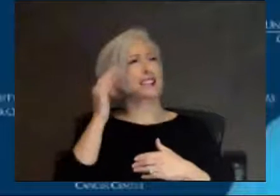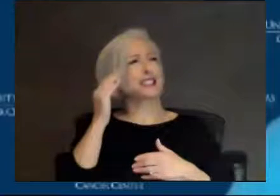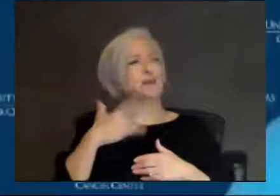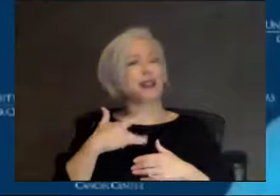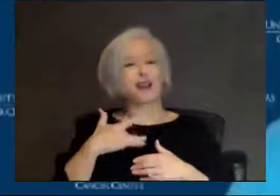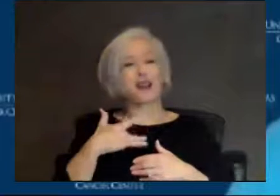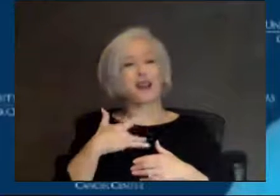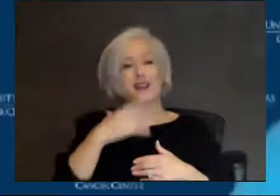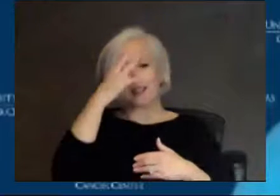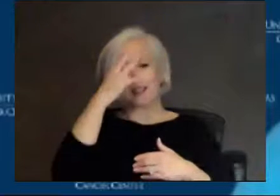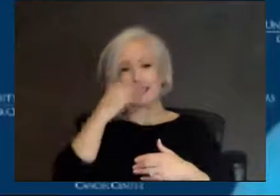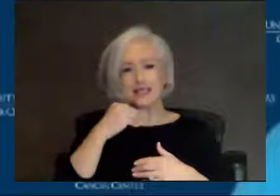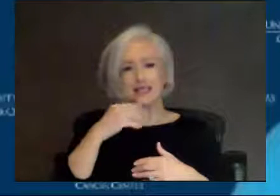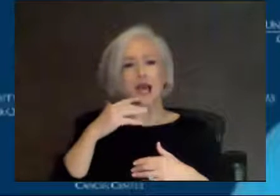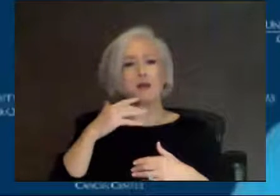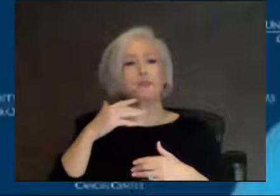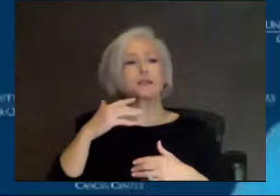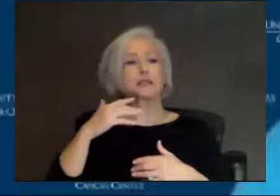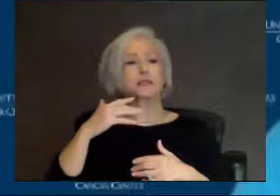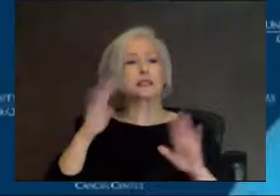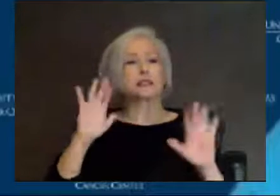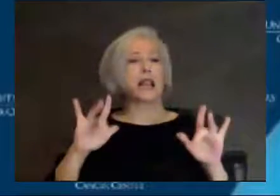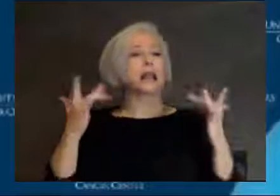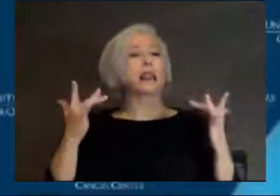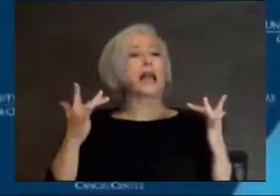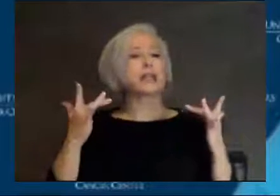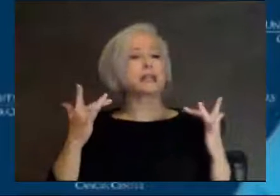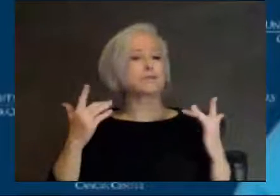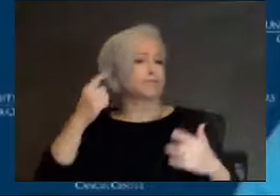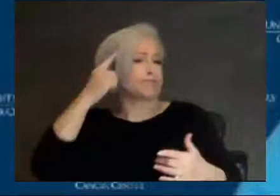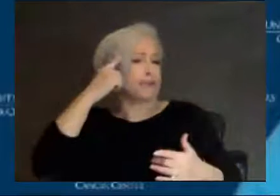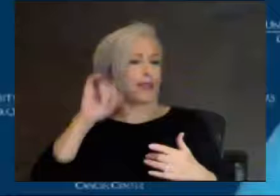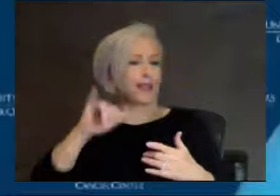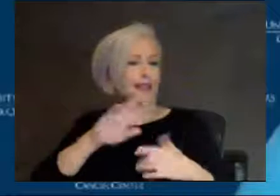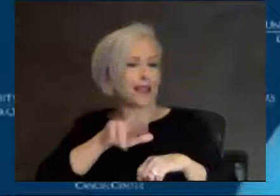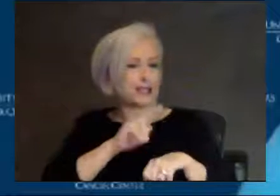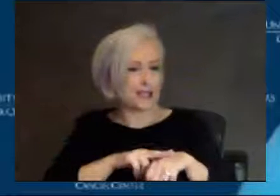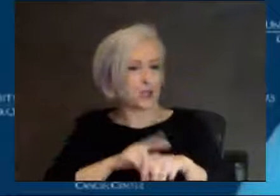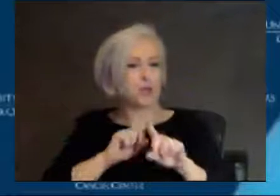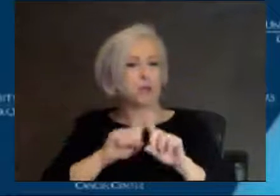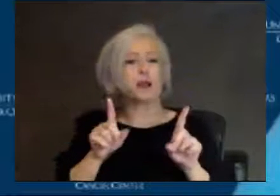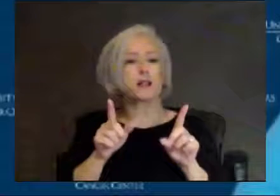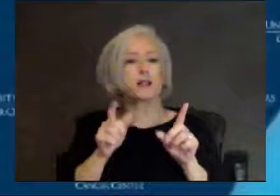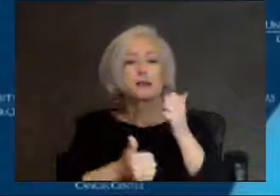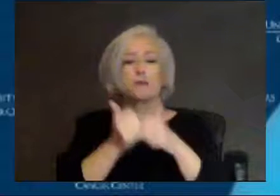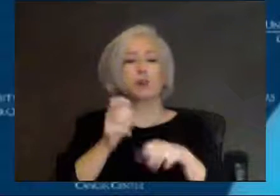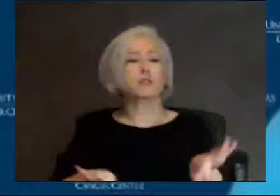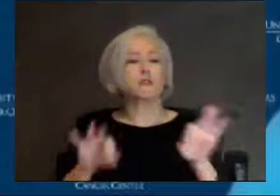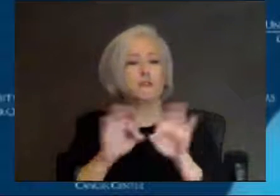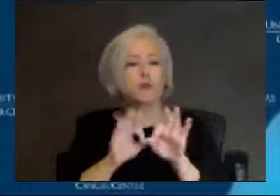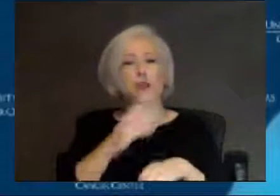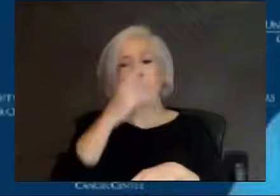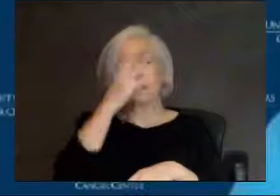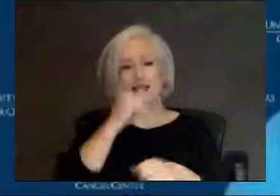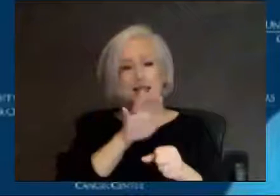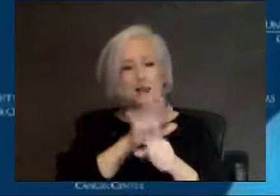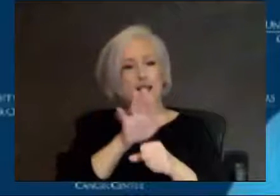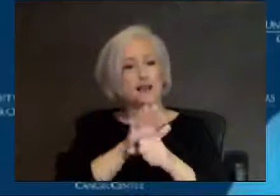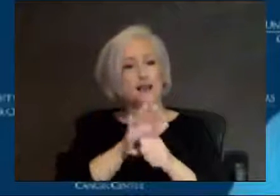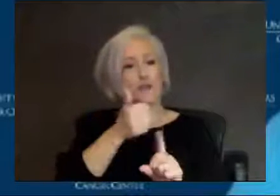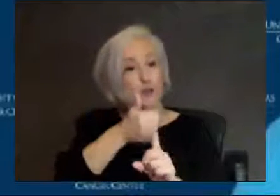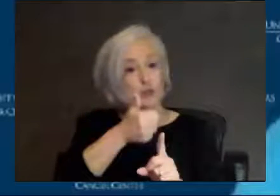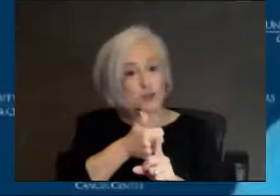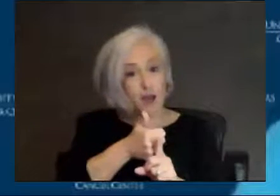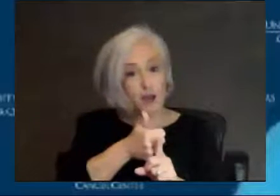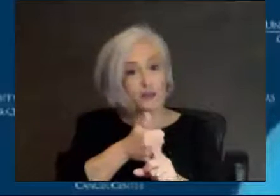And I think that's natural, but make sure you are getting the rest that you need, so that you can be there the way you